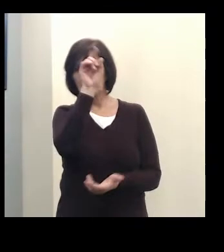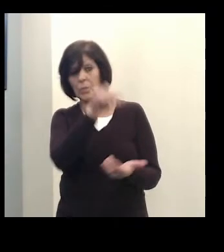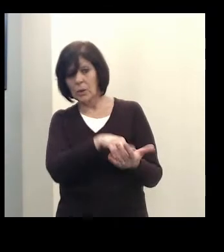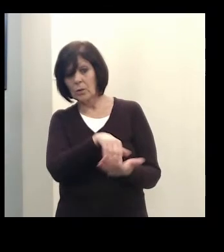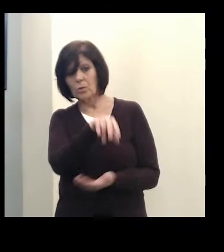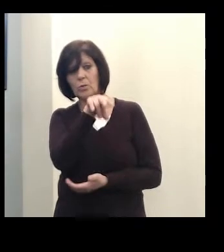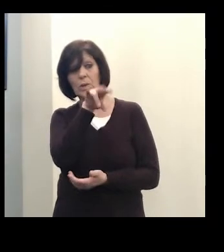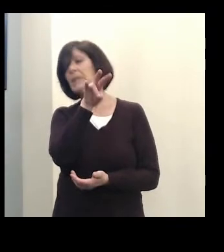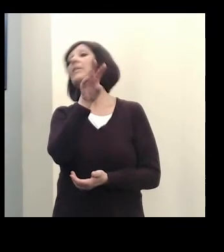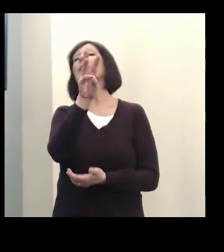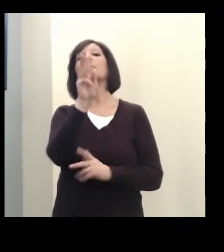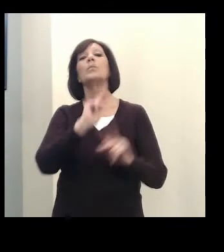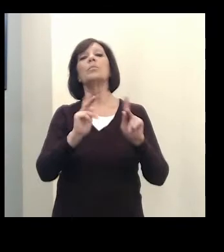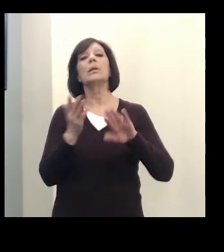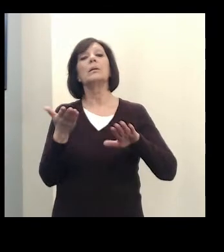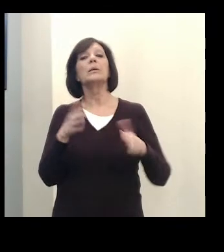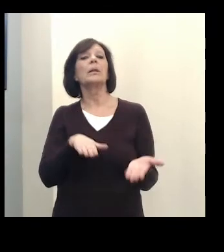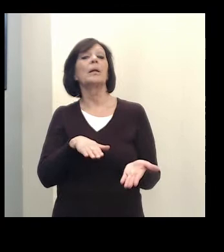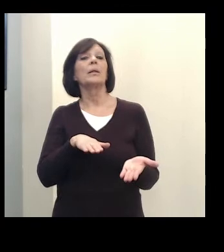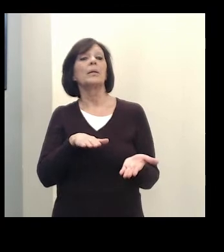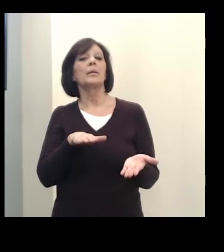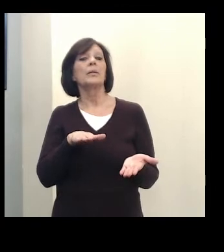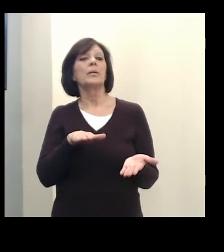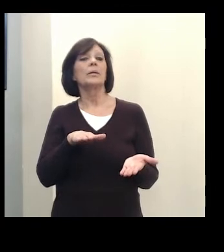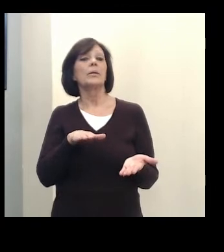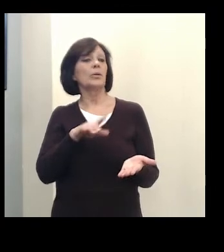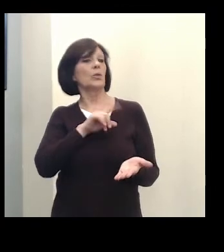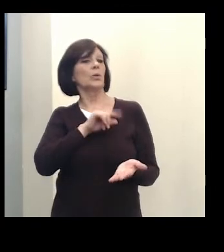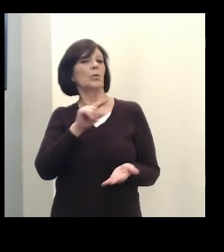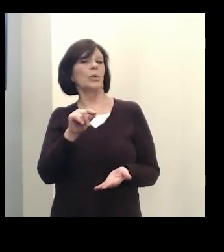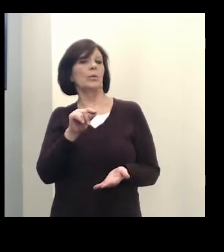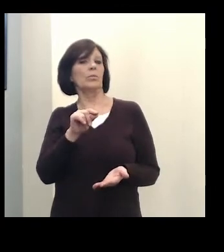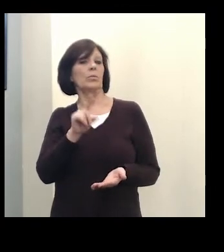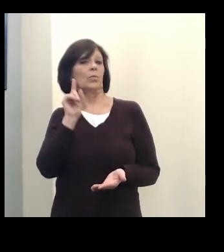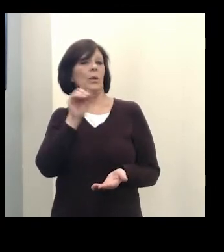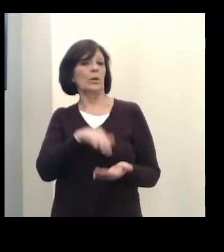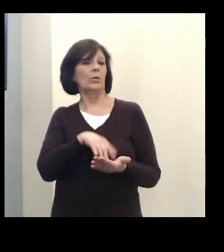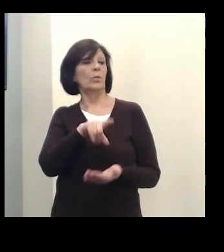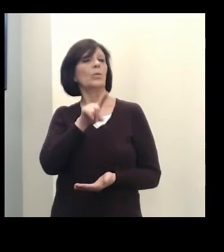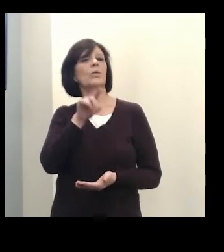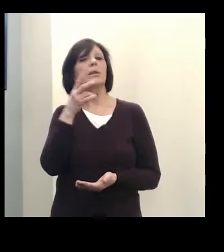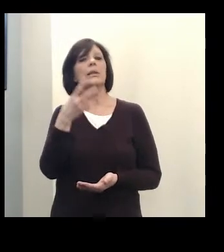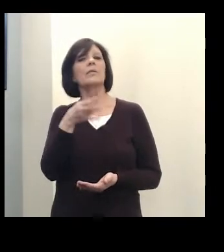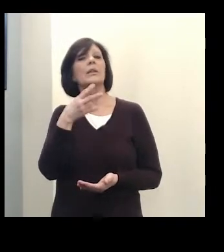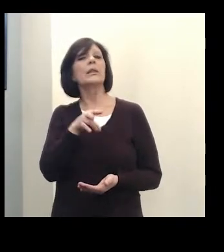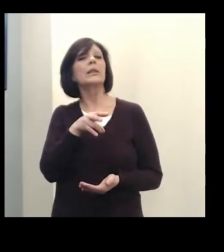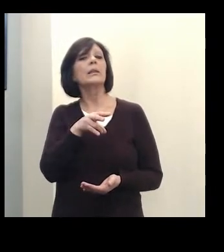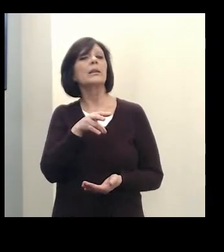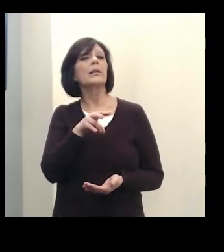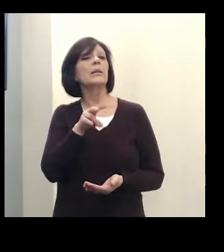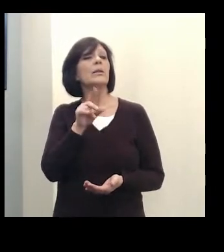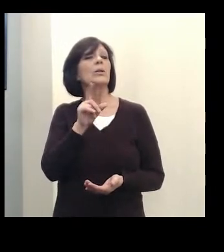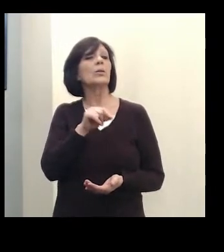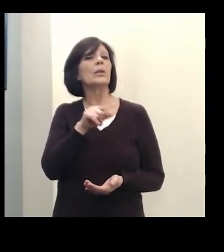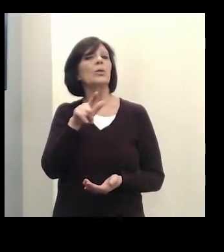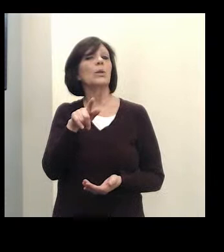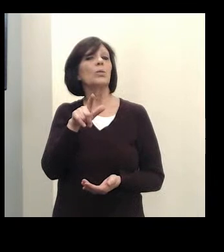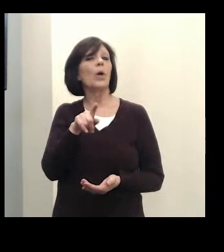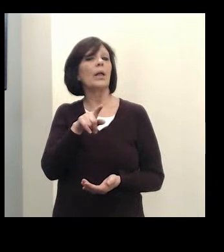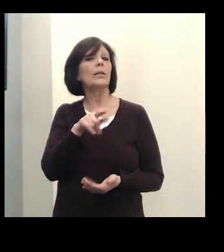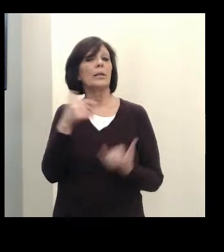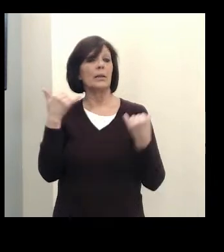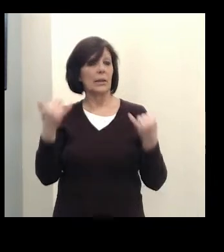1,276 people died in the 2020, 1,117 died in 2021, and now